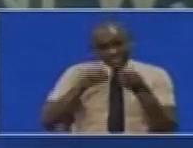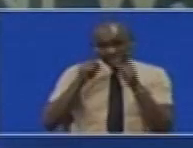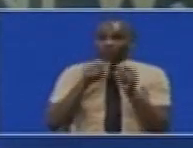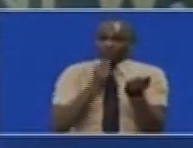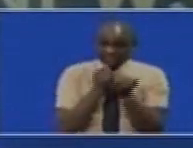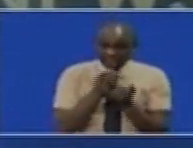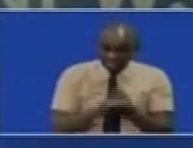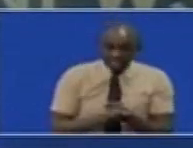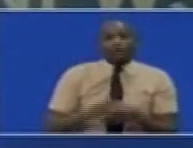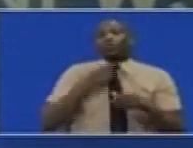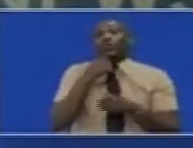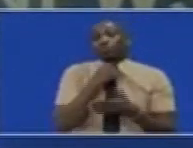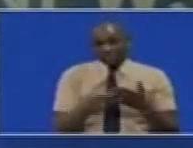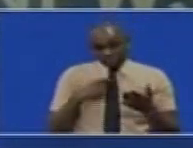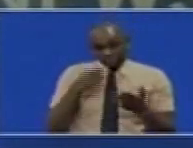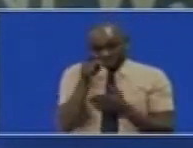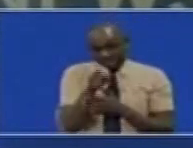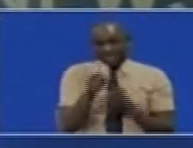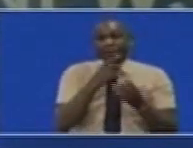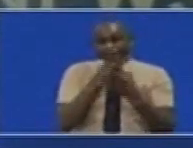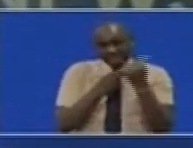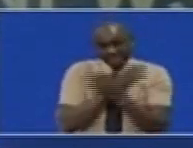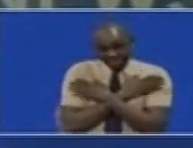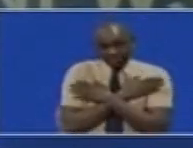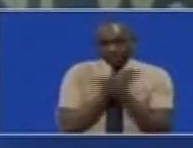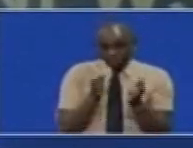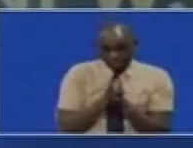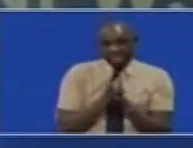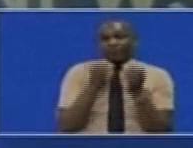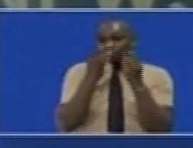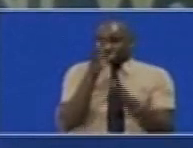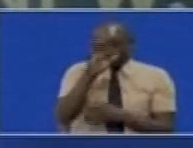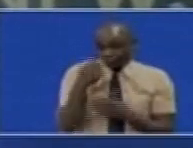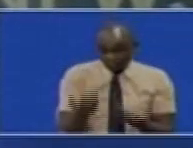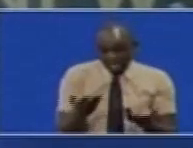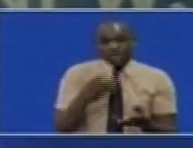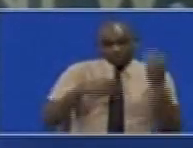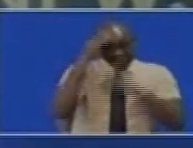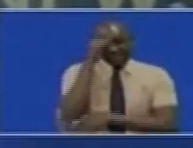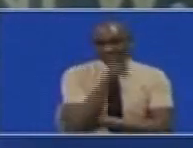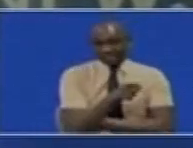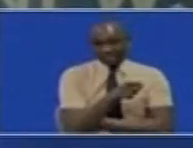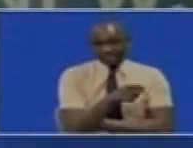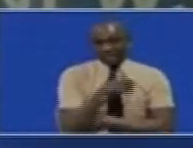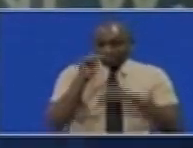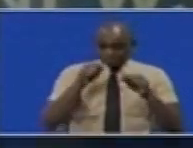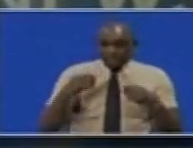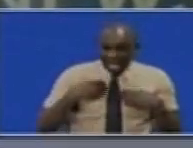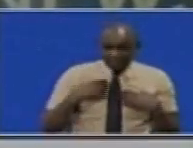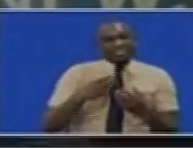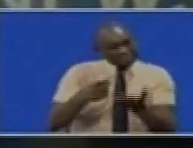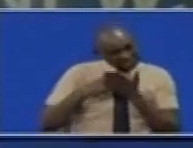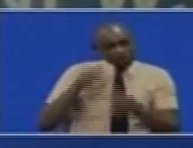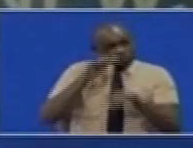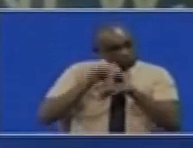on the Standard on Saturday. We would like to drive that partnership with content coming from this university. And we've had very good